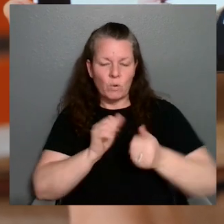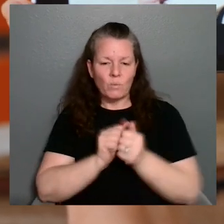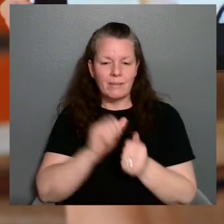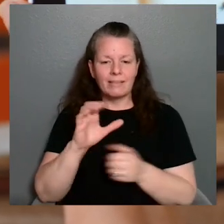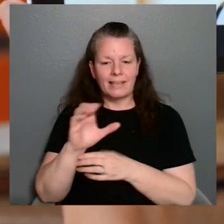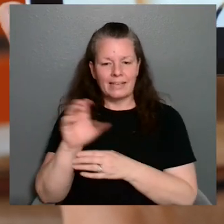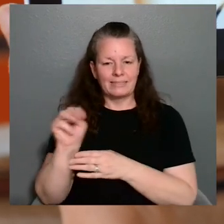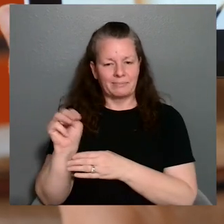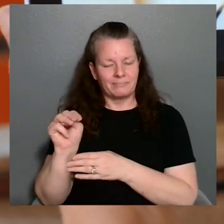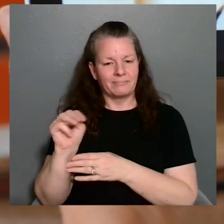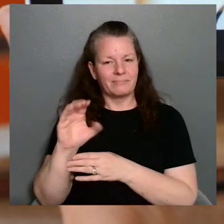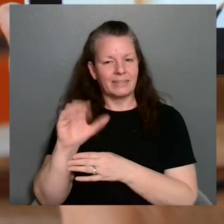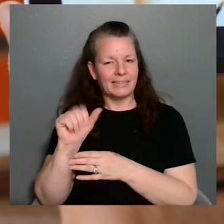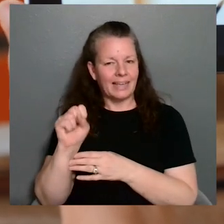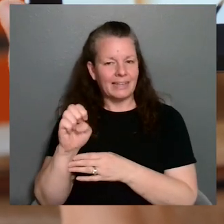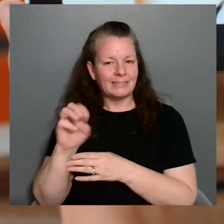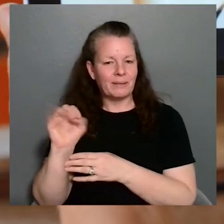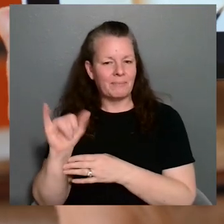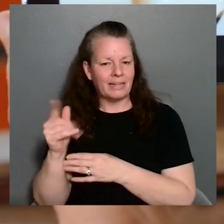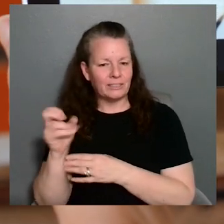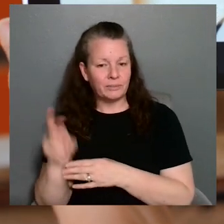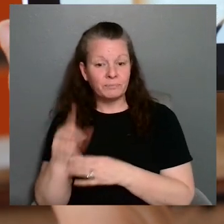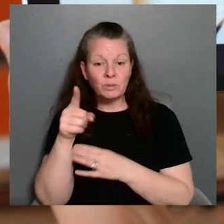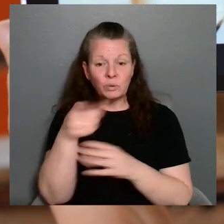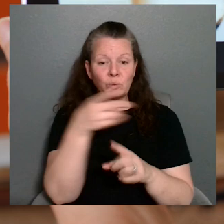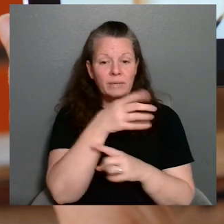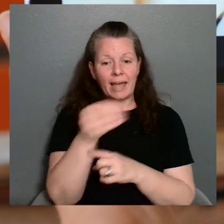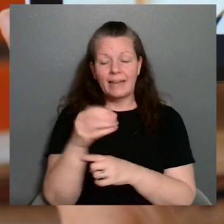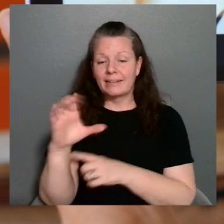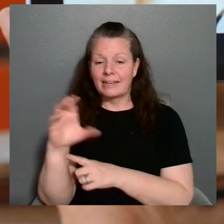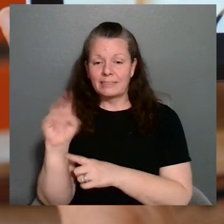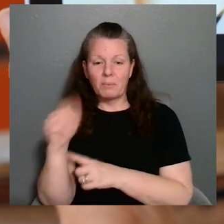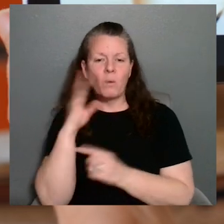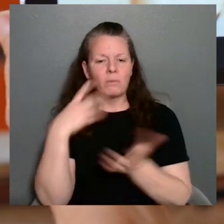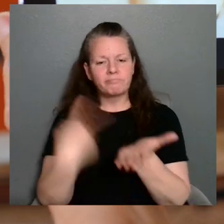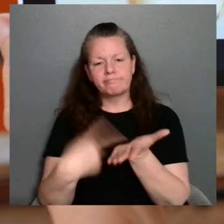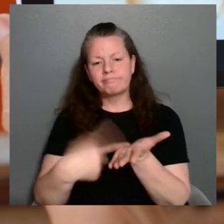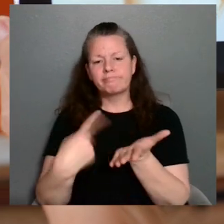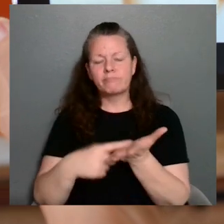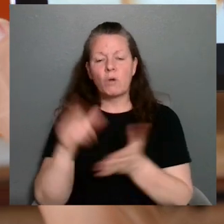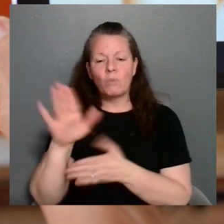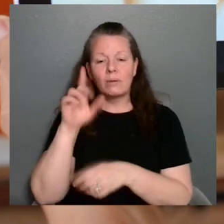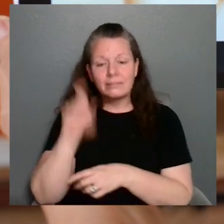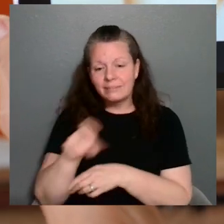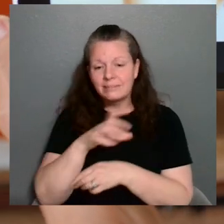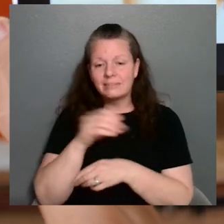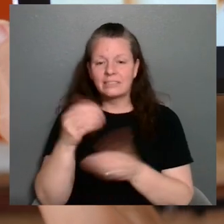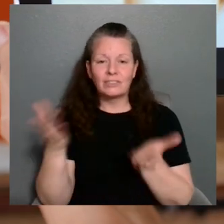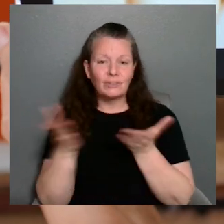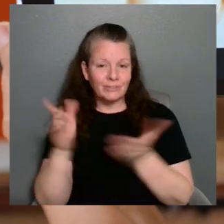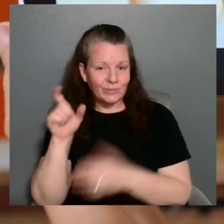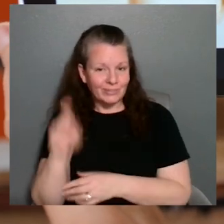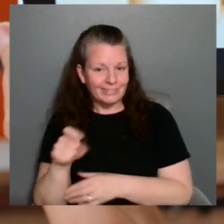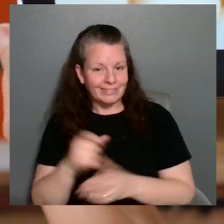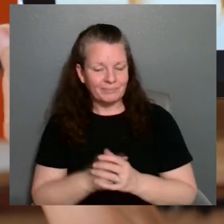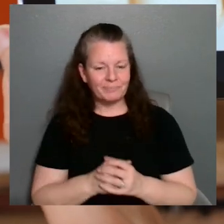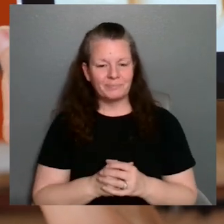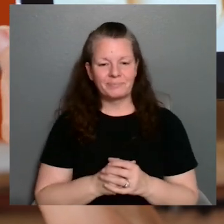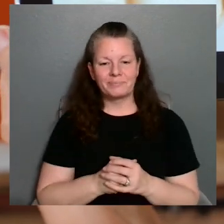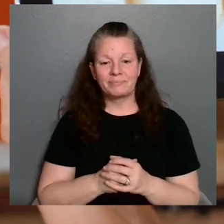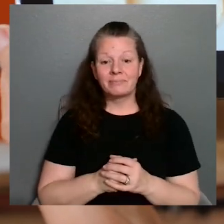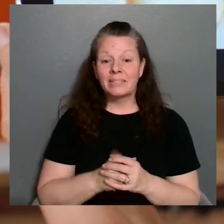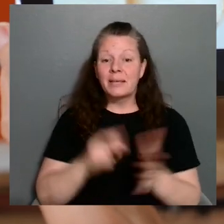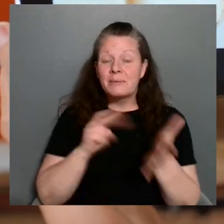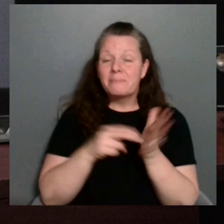working closely with your case manager. You and your case manager will discuss your needs and the services